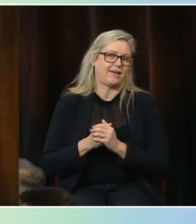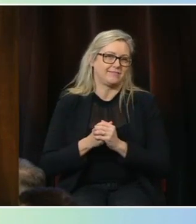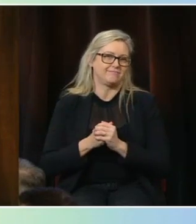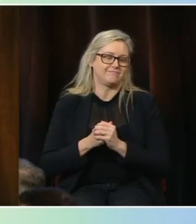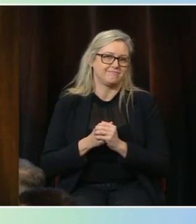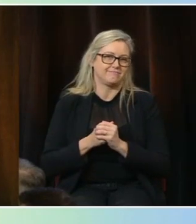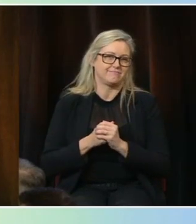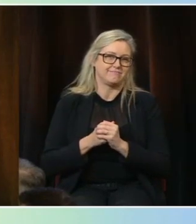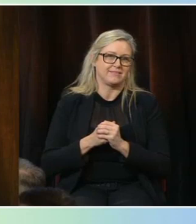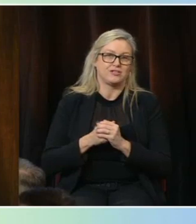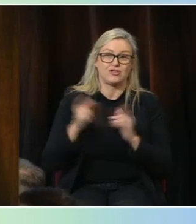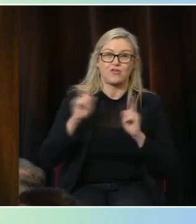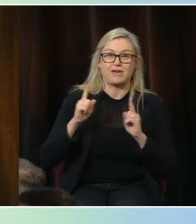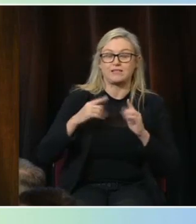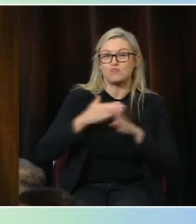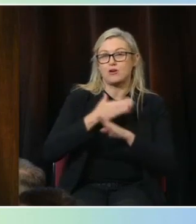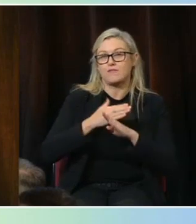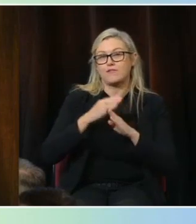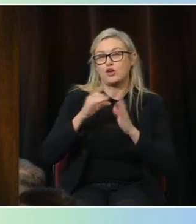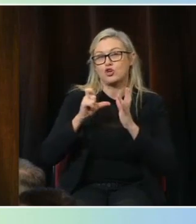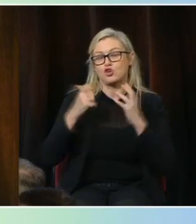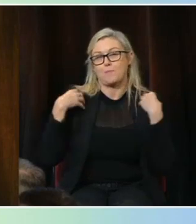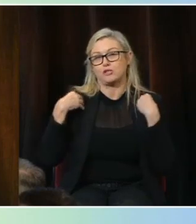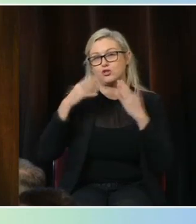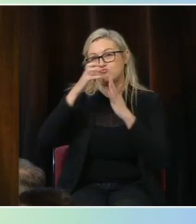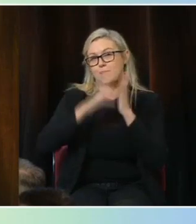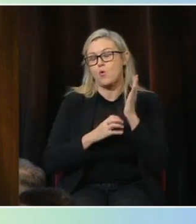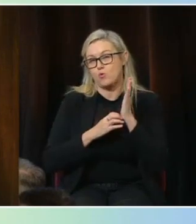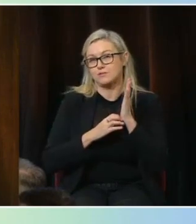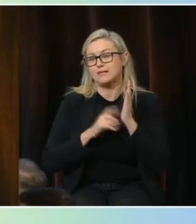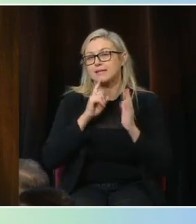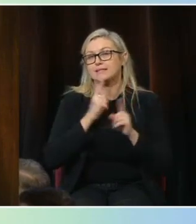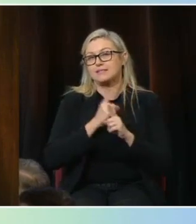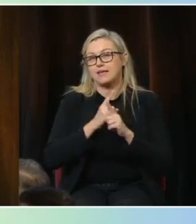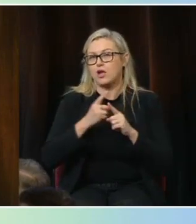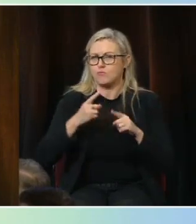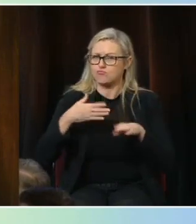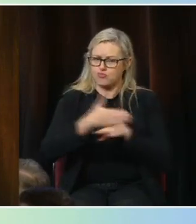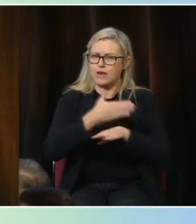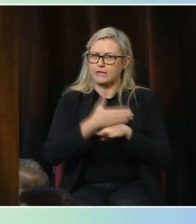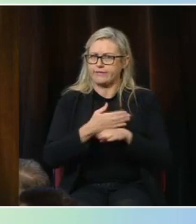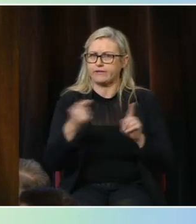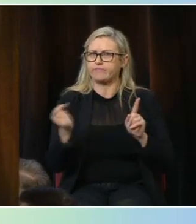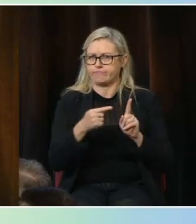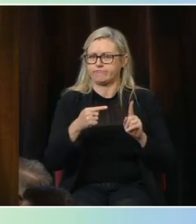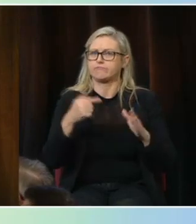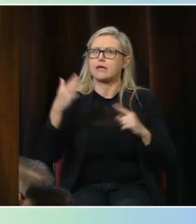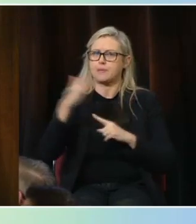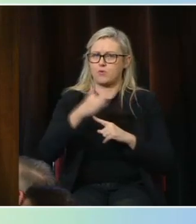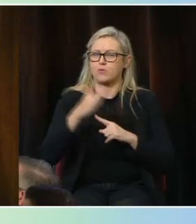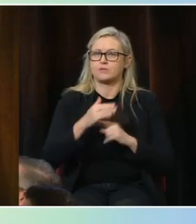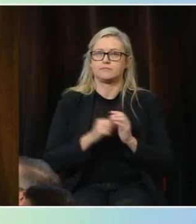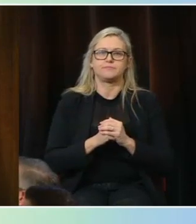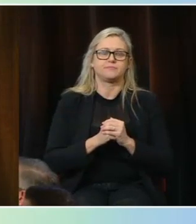the recent productivity Commission report key to Prosperity makes it clear productivity matters at the start of the